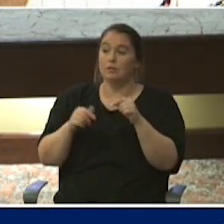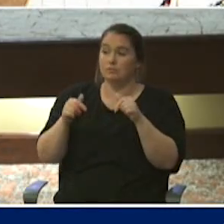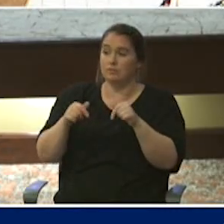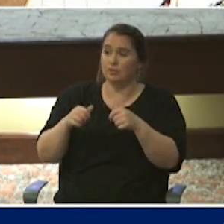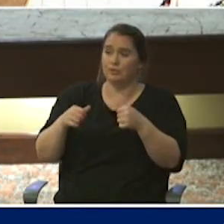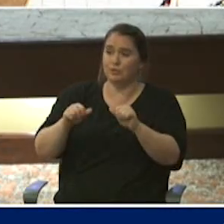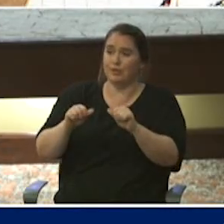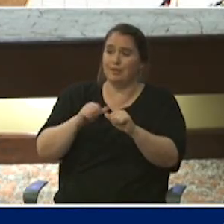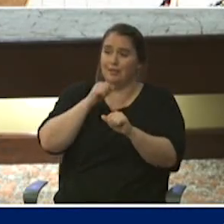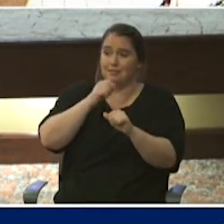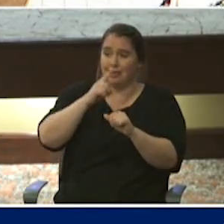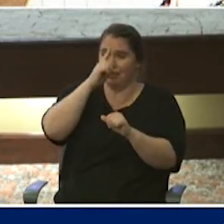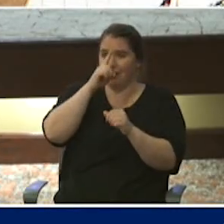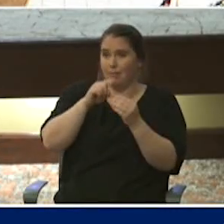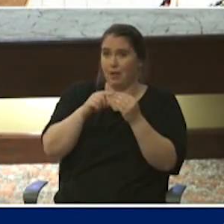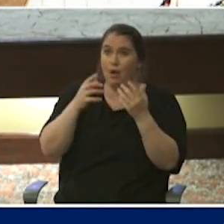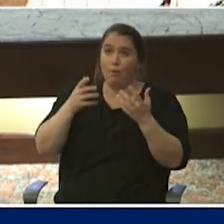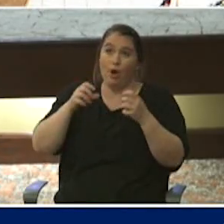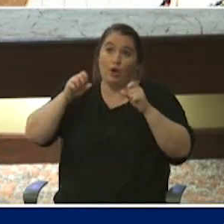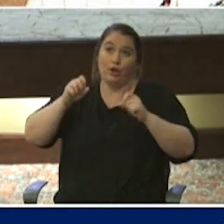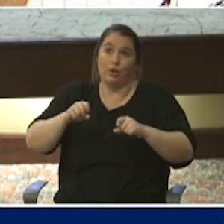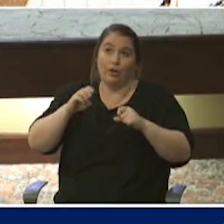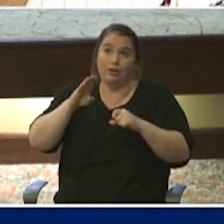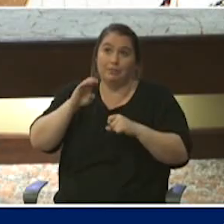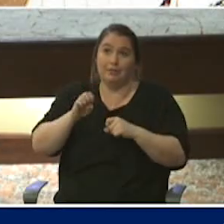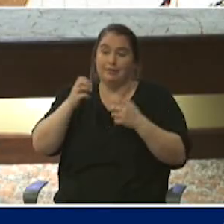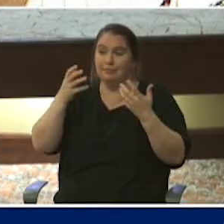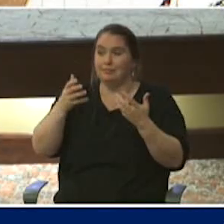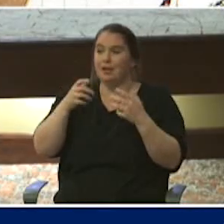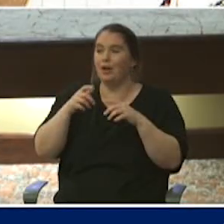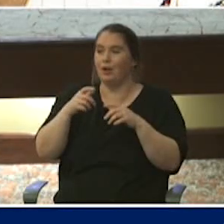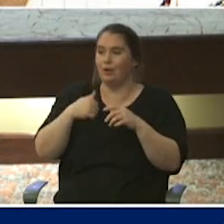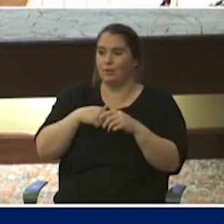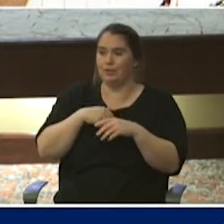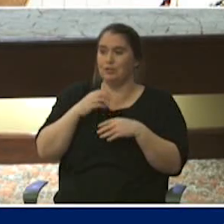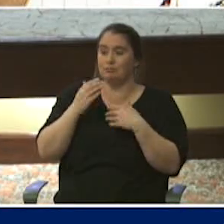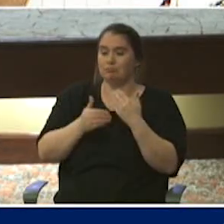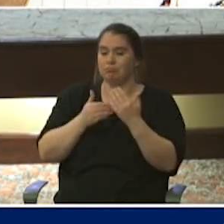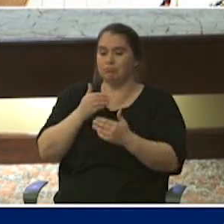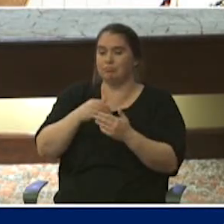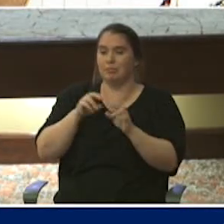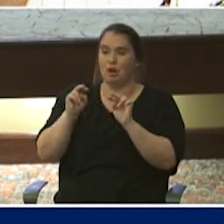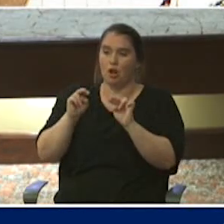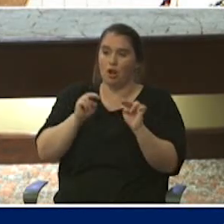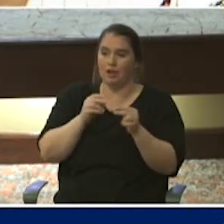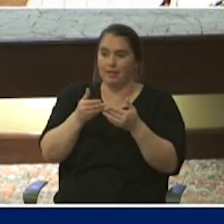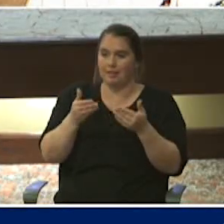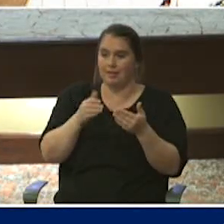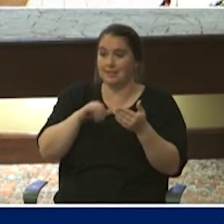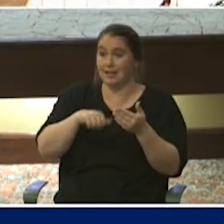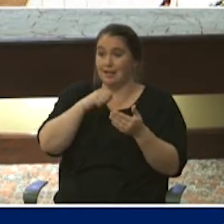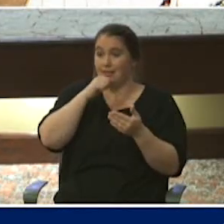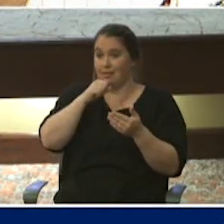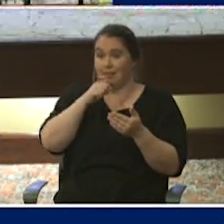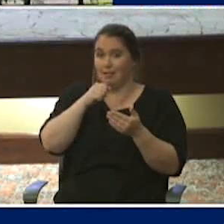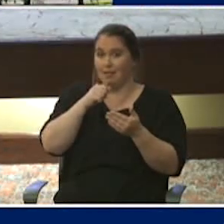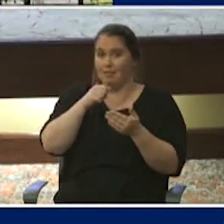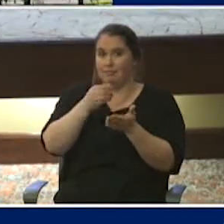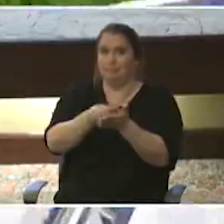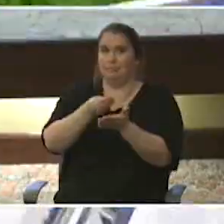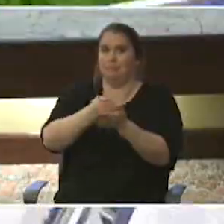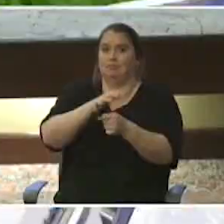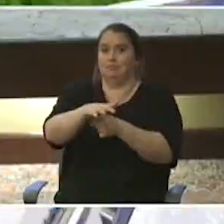think about what might have been portion of the presentation? Or are we just walking through the stuff that is not funded?